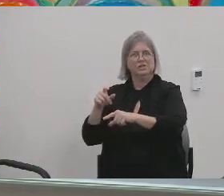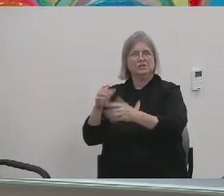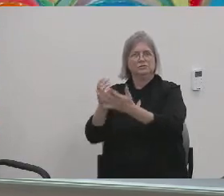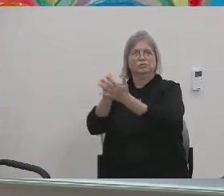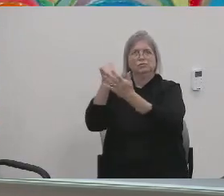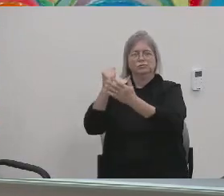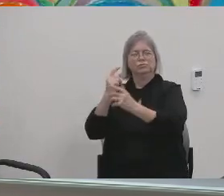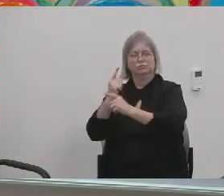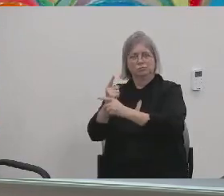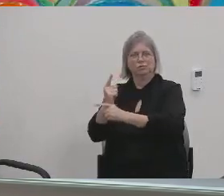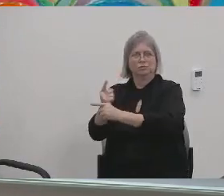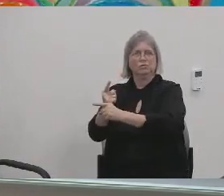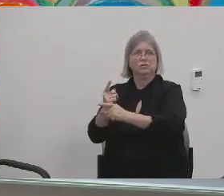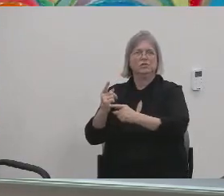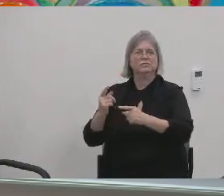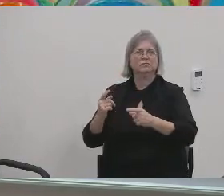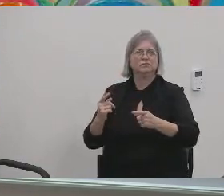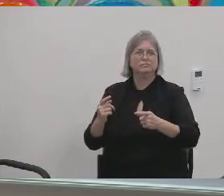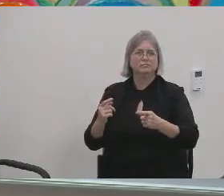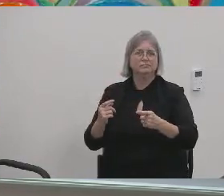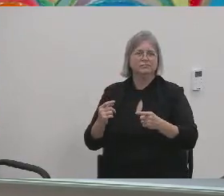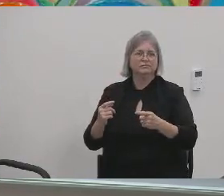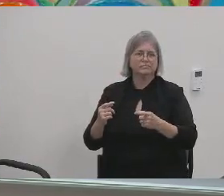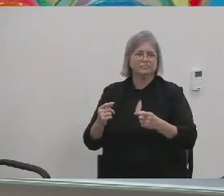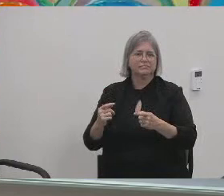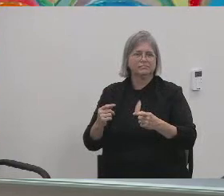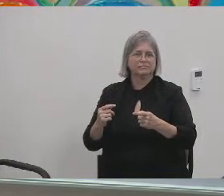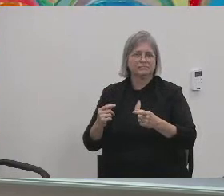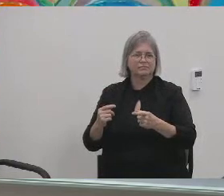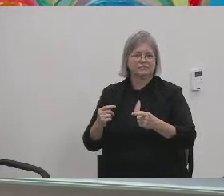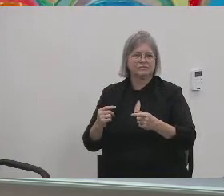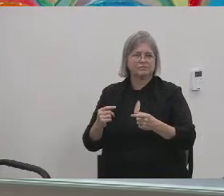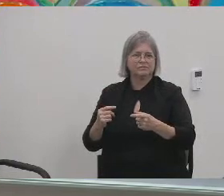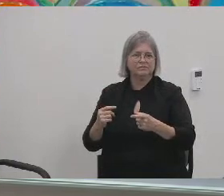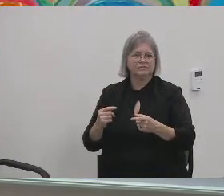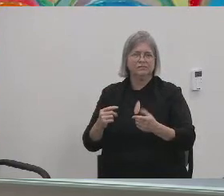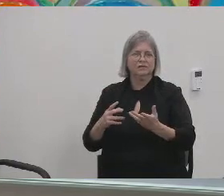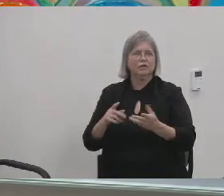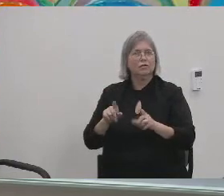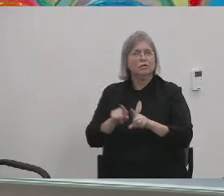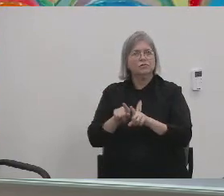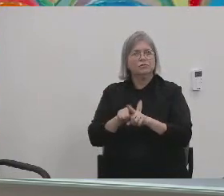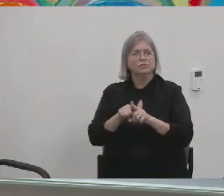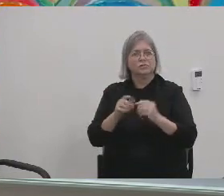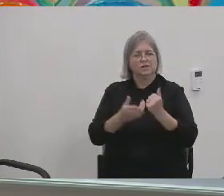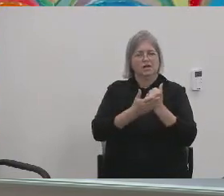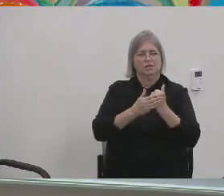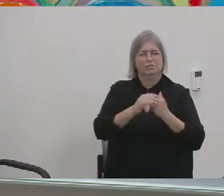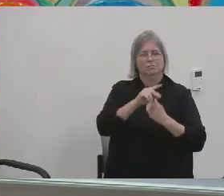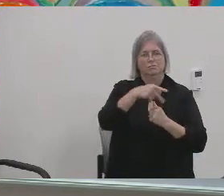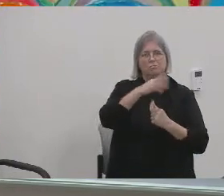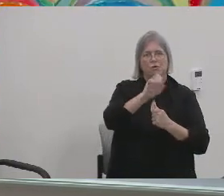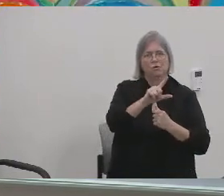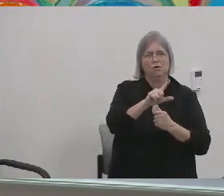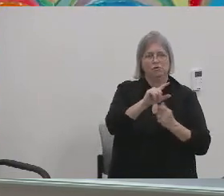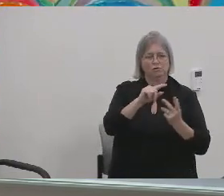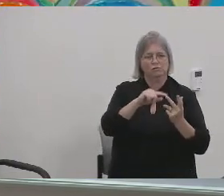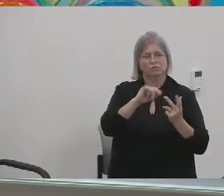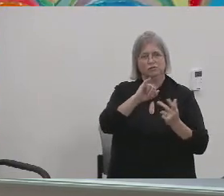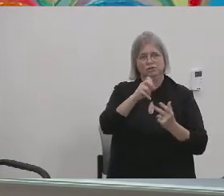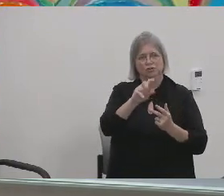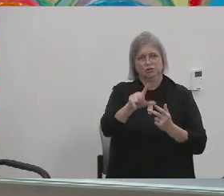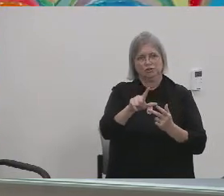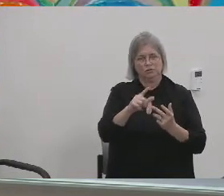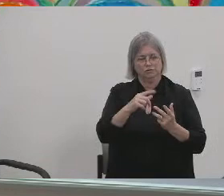be used. And to help Paul and Jill and myself to effectively evaluate the importance of those tools,